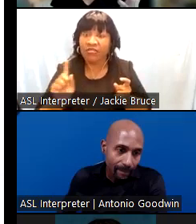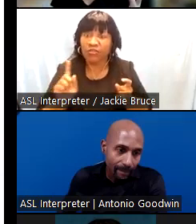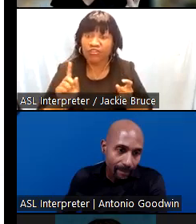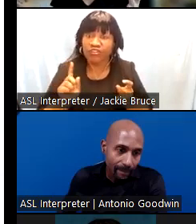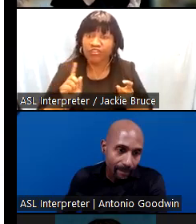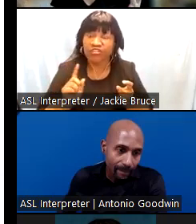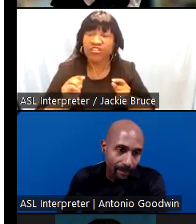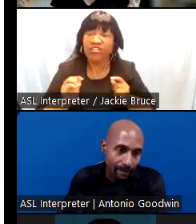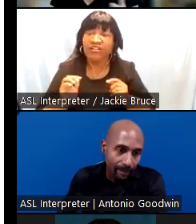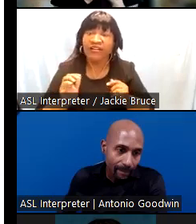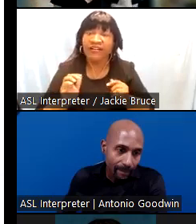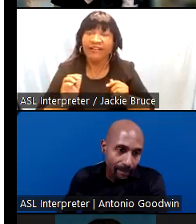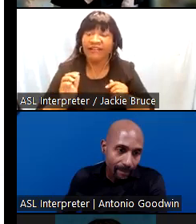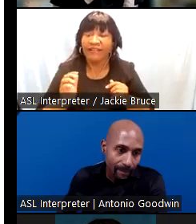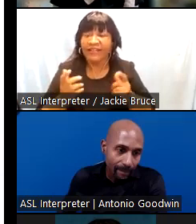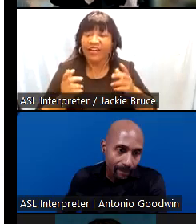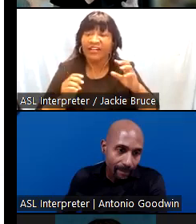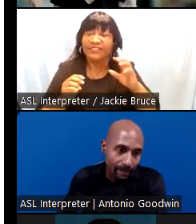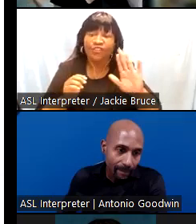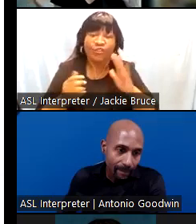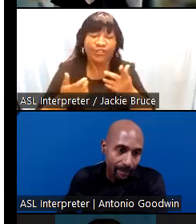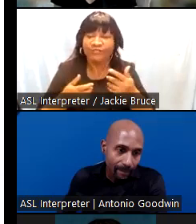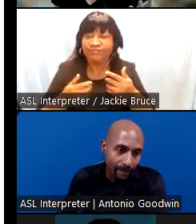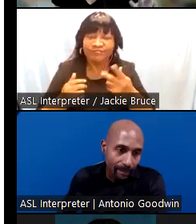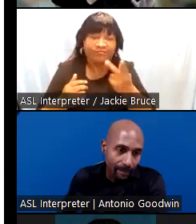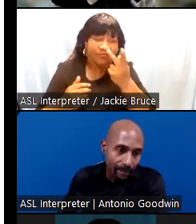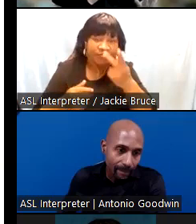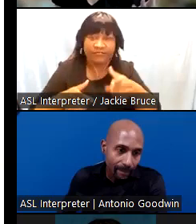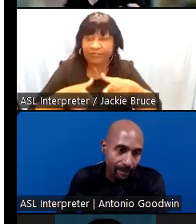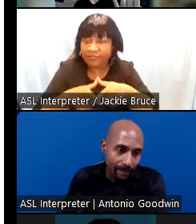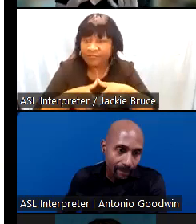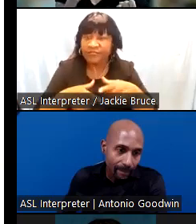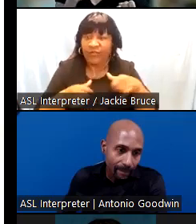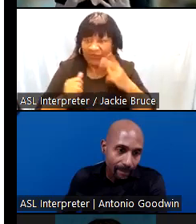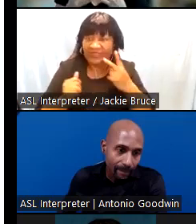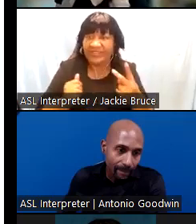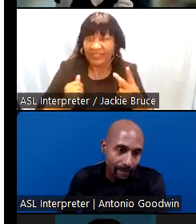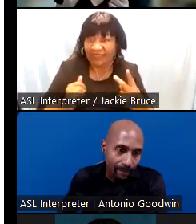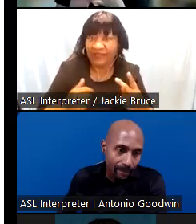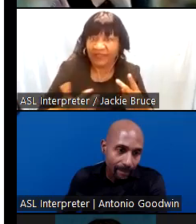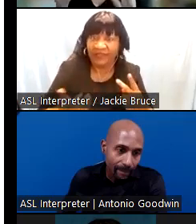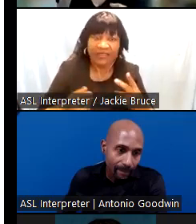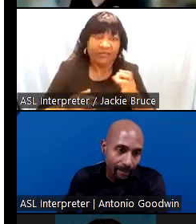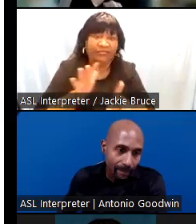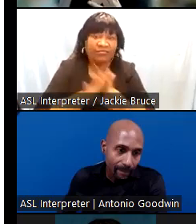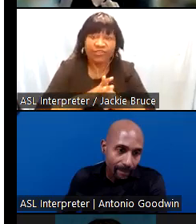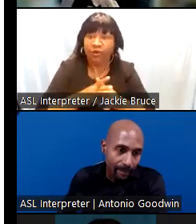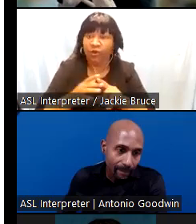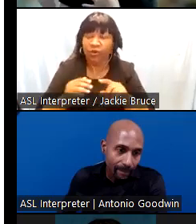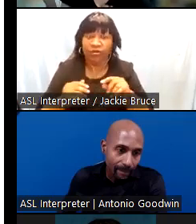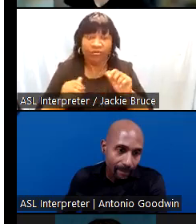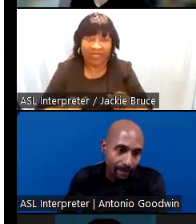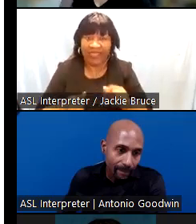a sexual health educator, so genitals, let's just say, it can show up on penis,